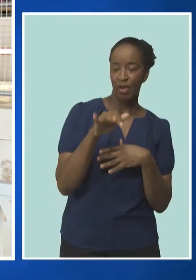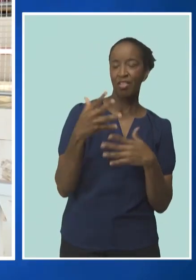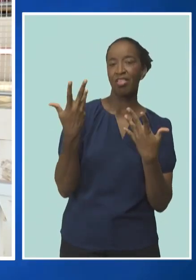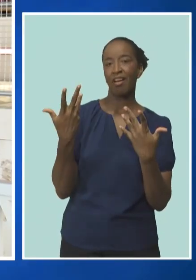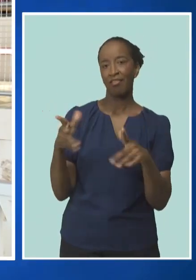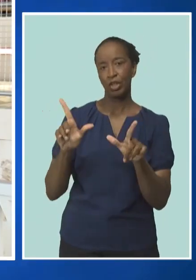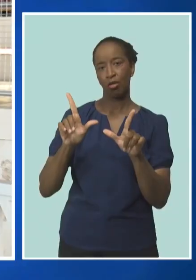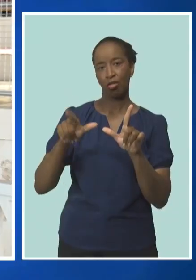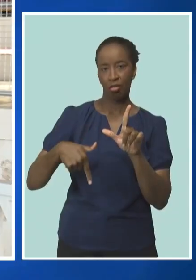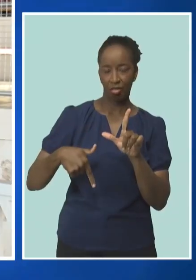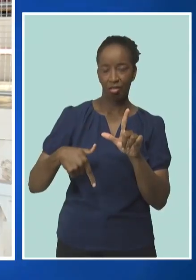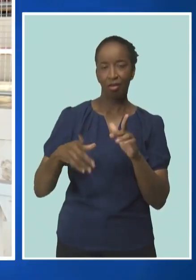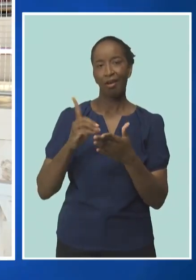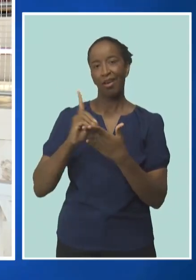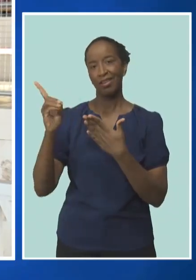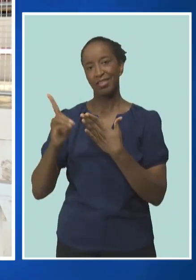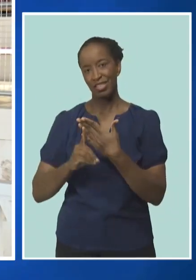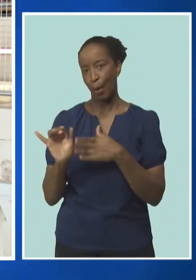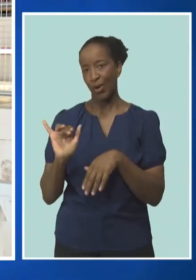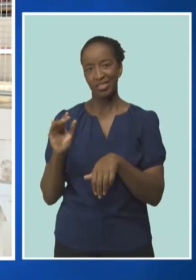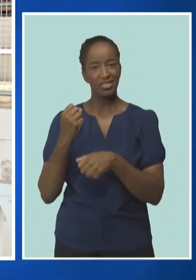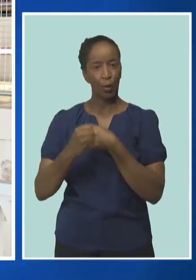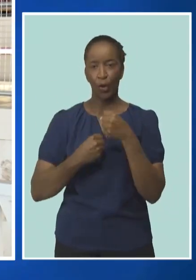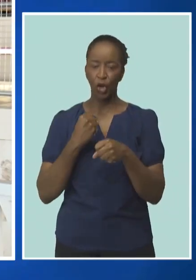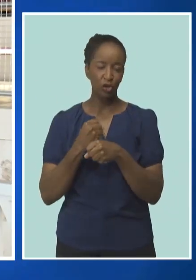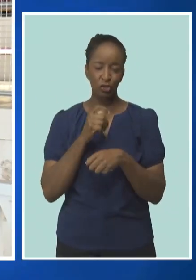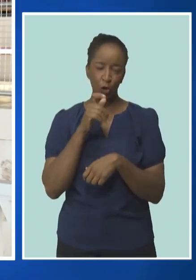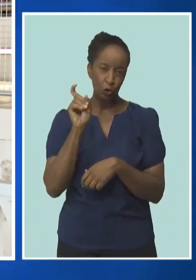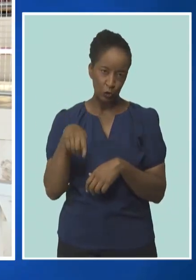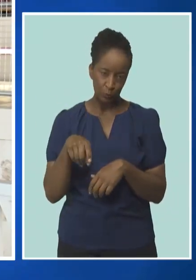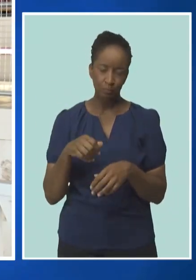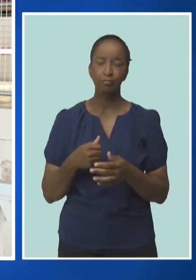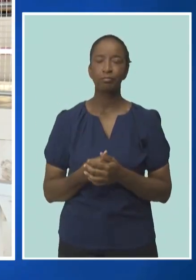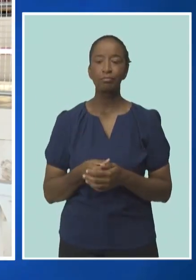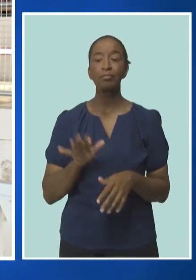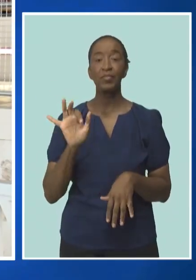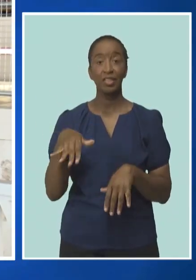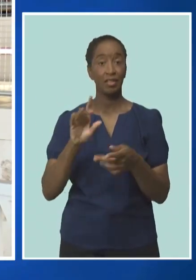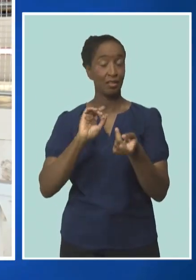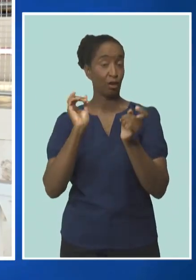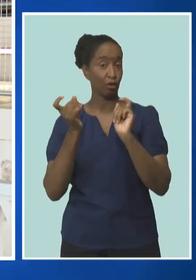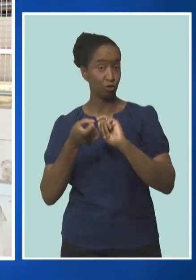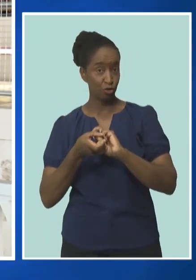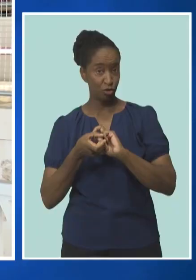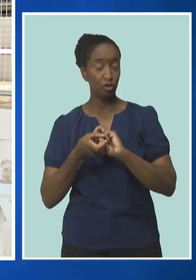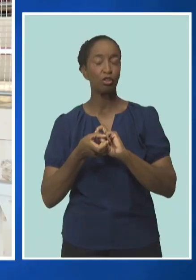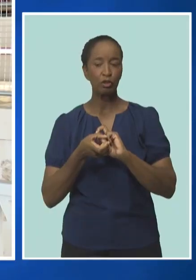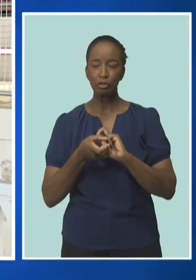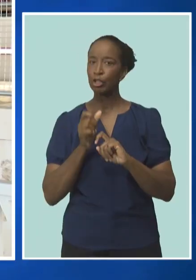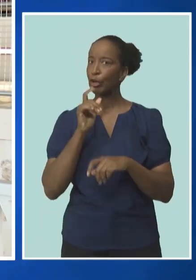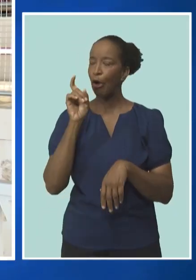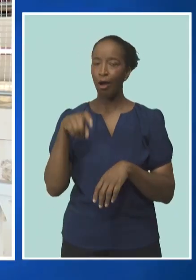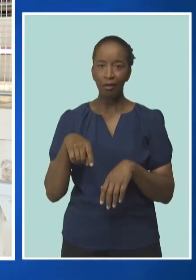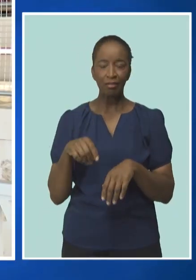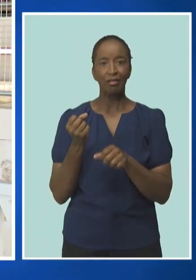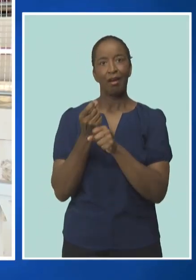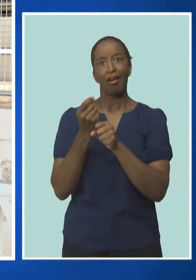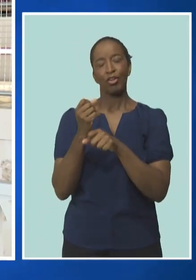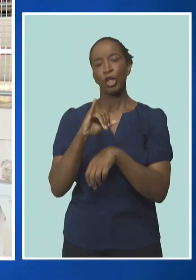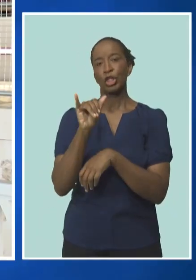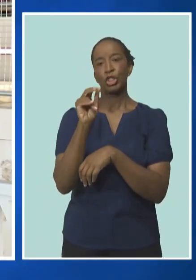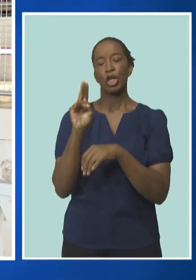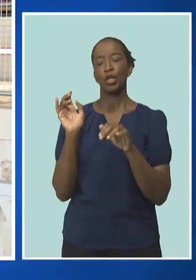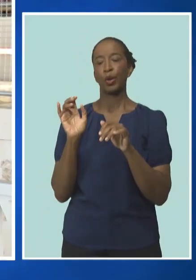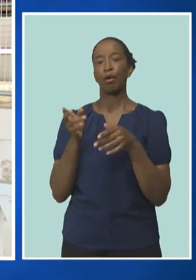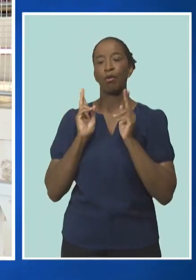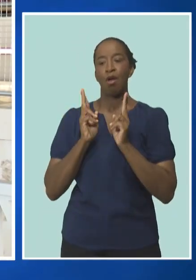2025. That single change immediately eliminates the outdated January rush. Second, we